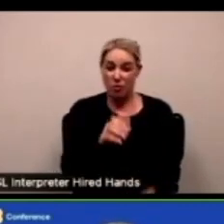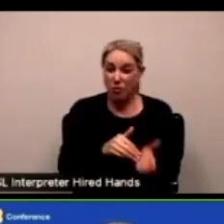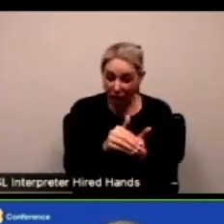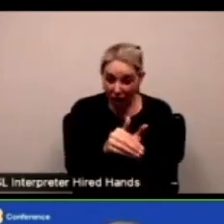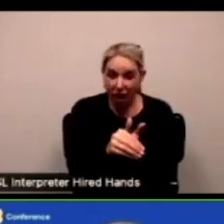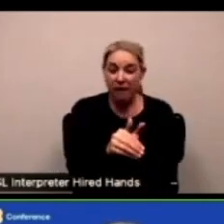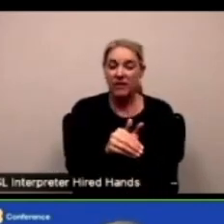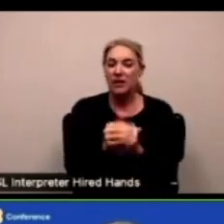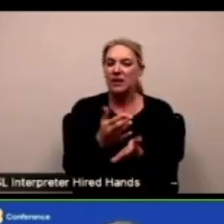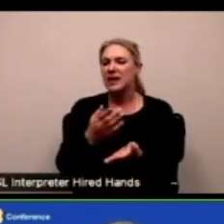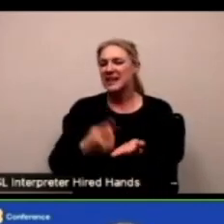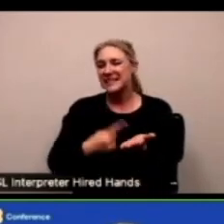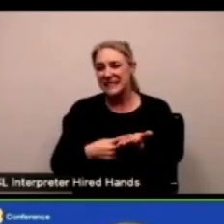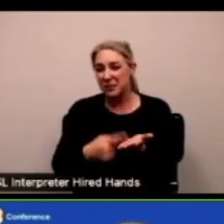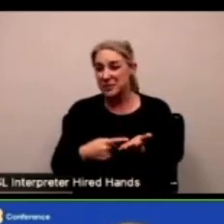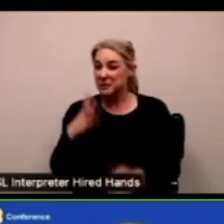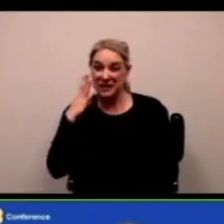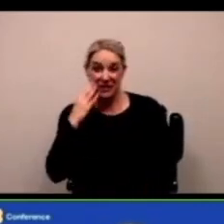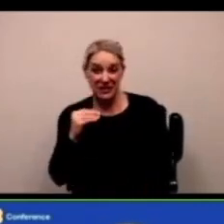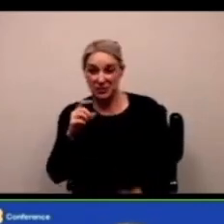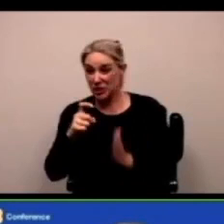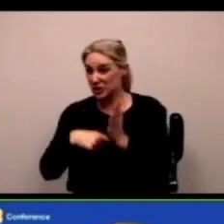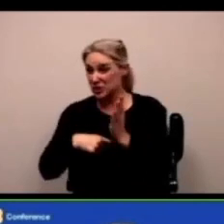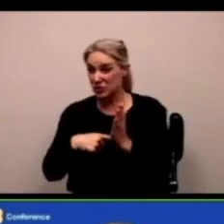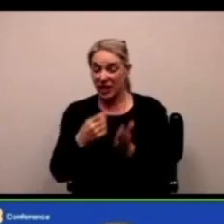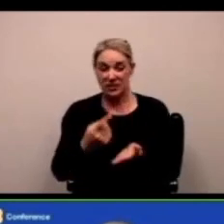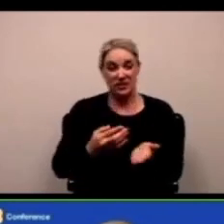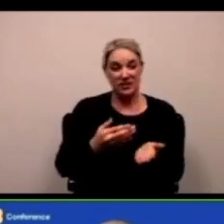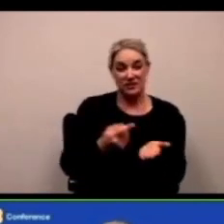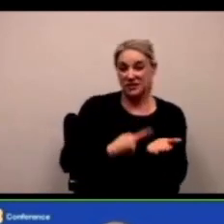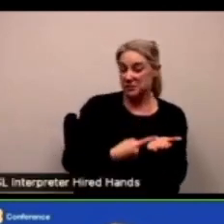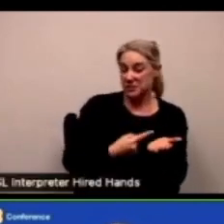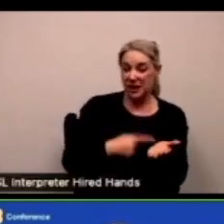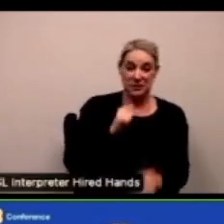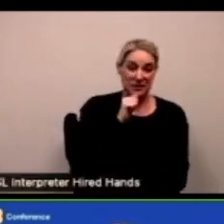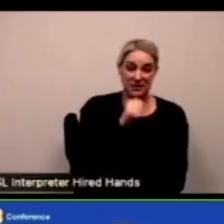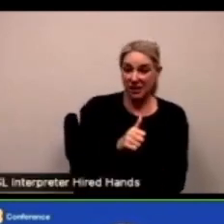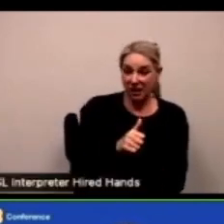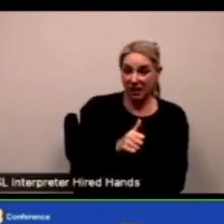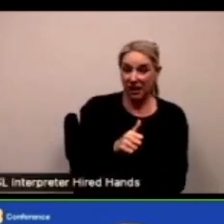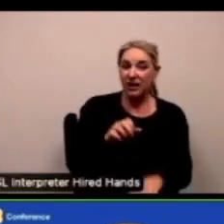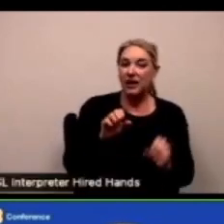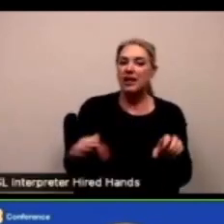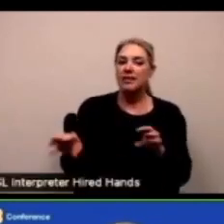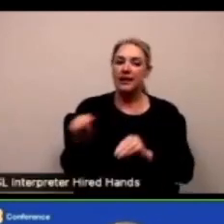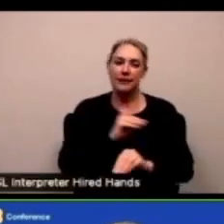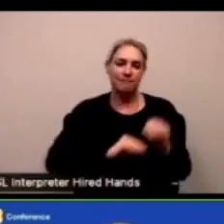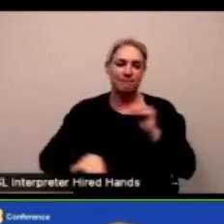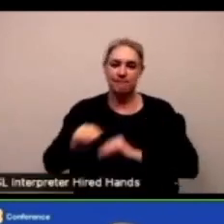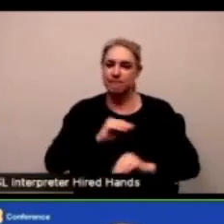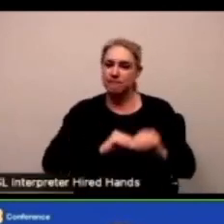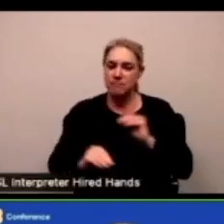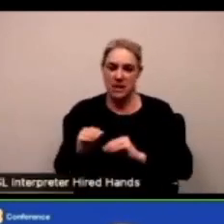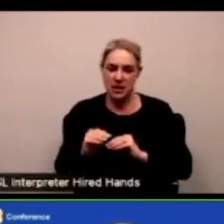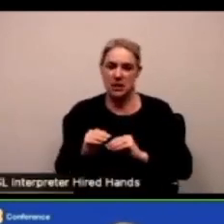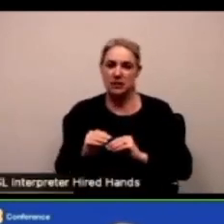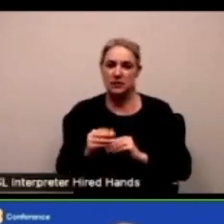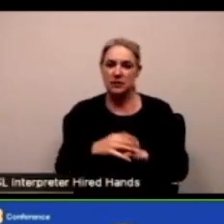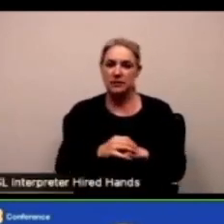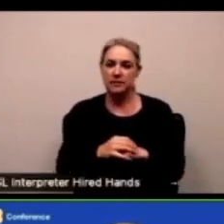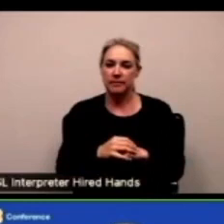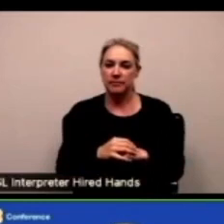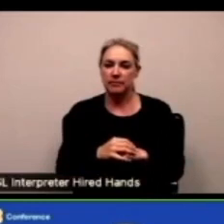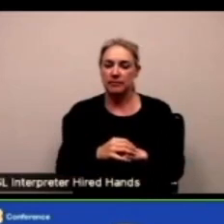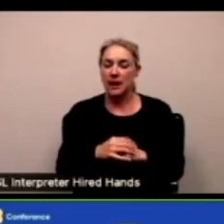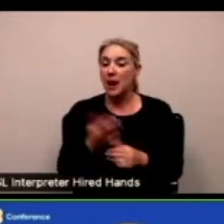with Scratch, some don't. I like if they're able to remix just projects that are in there. They might just want to